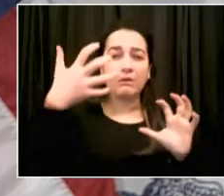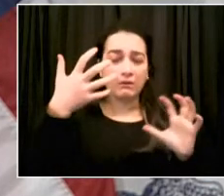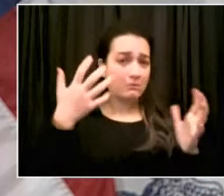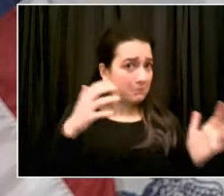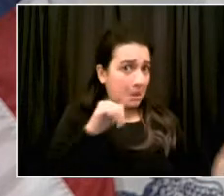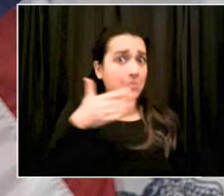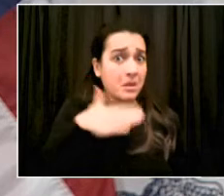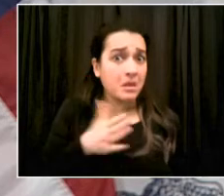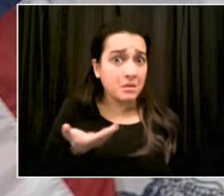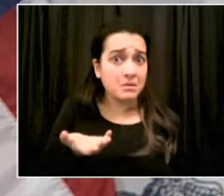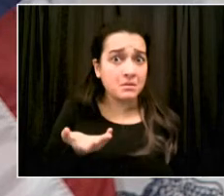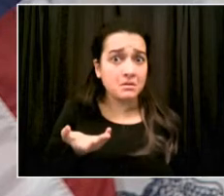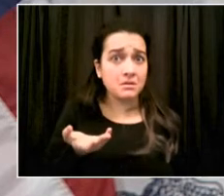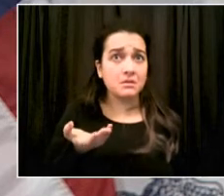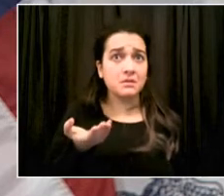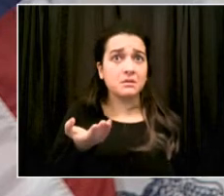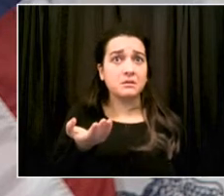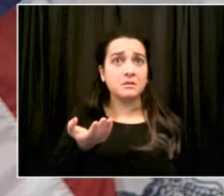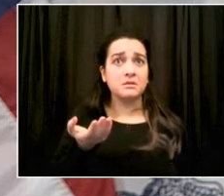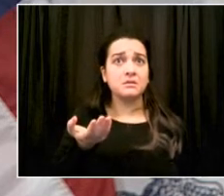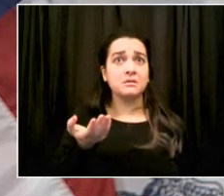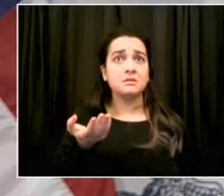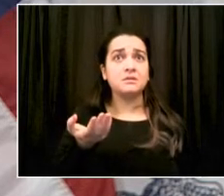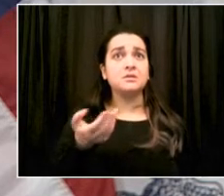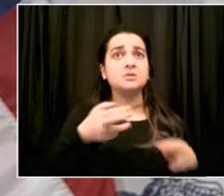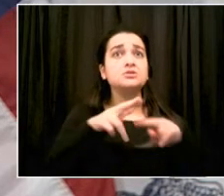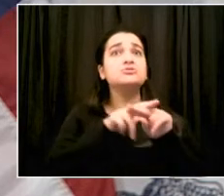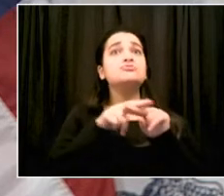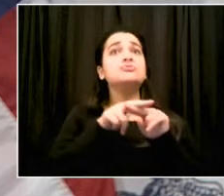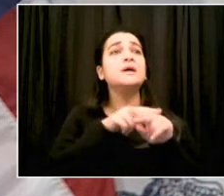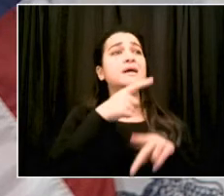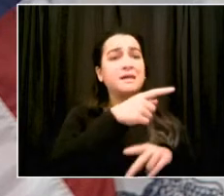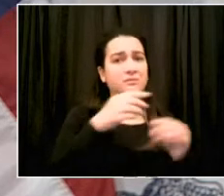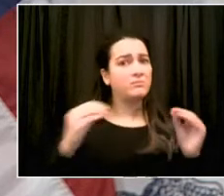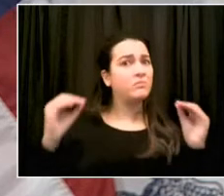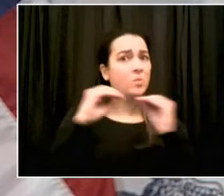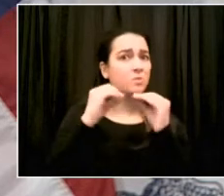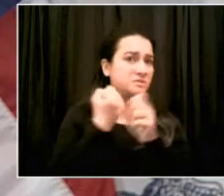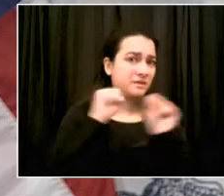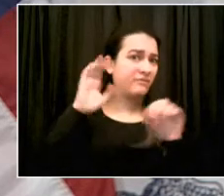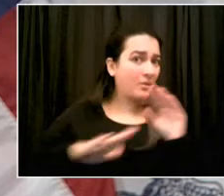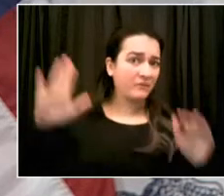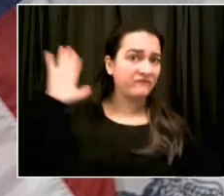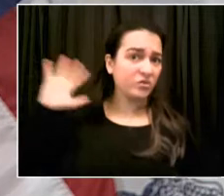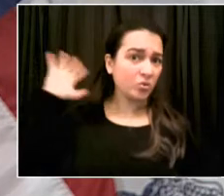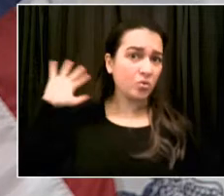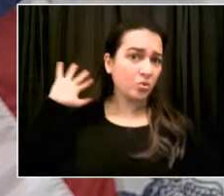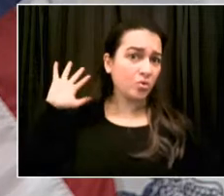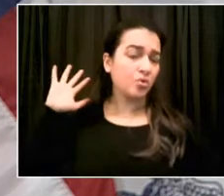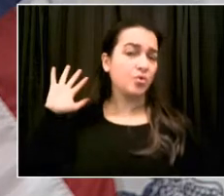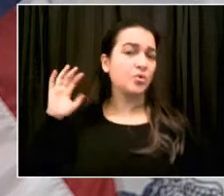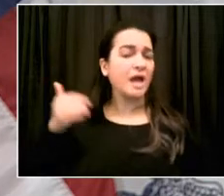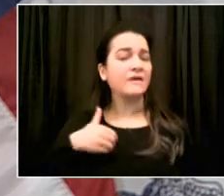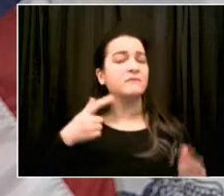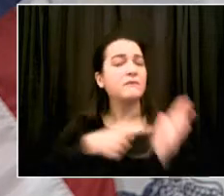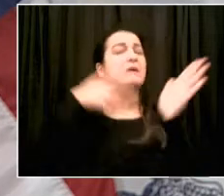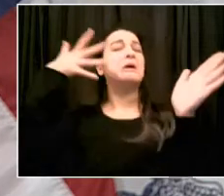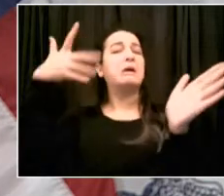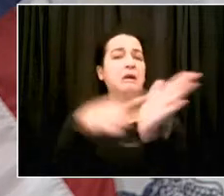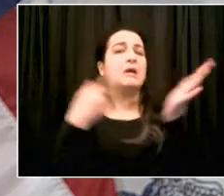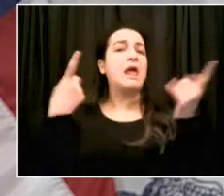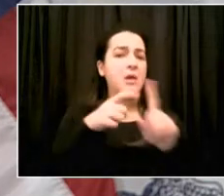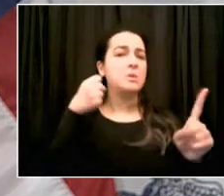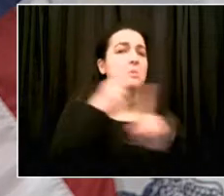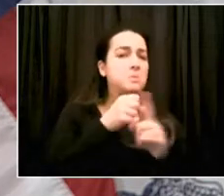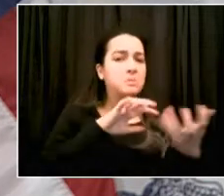safer. We had an incredible and total disruption in 2020. Our entire lives were turned upside down, a global pandemic,